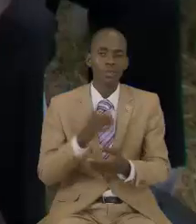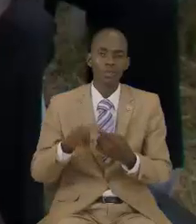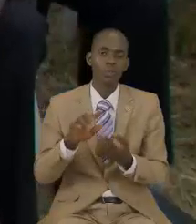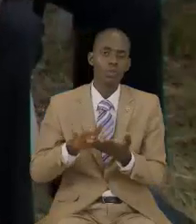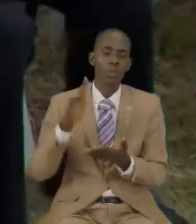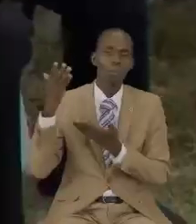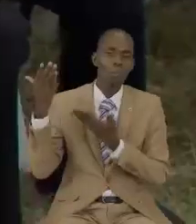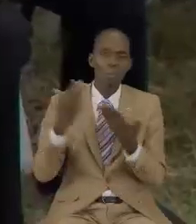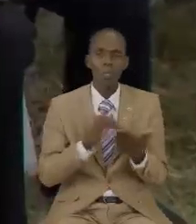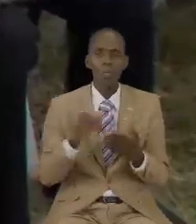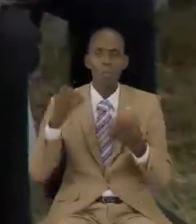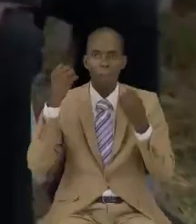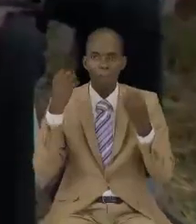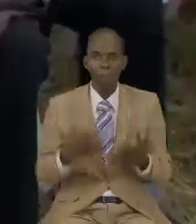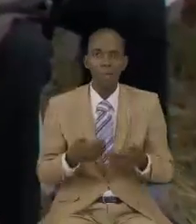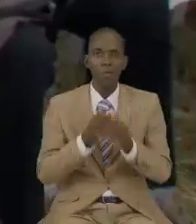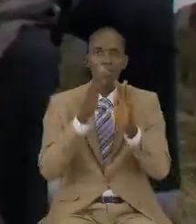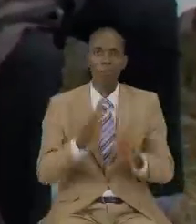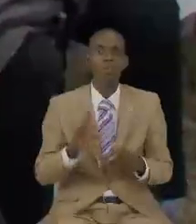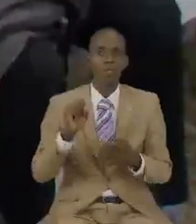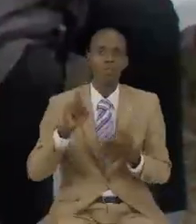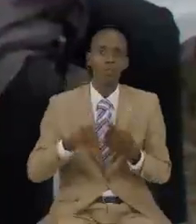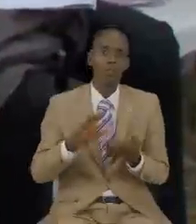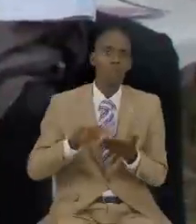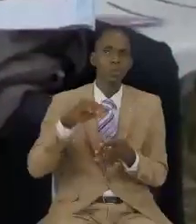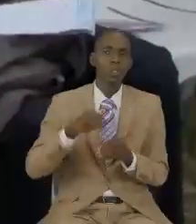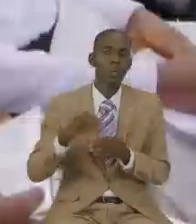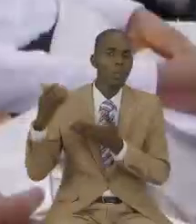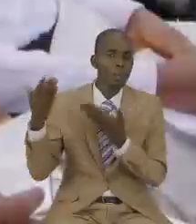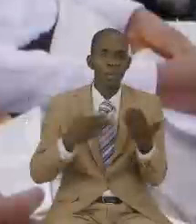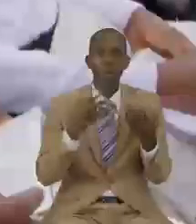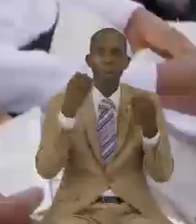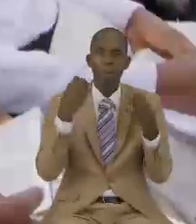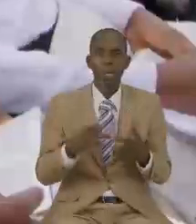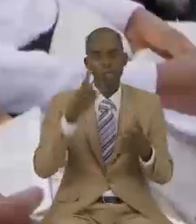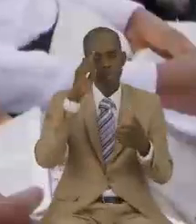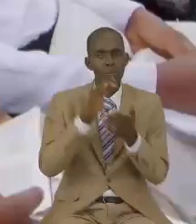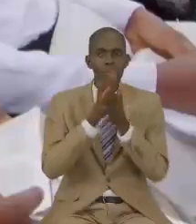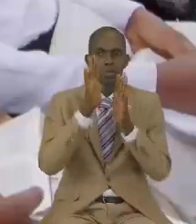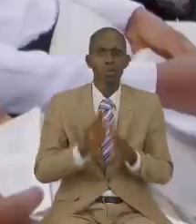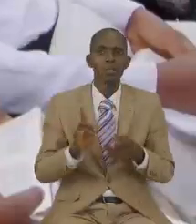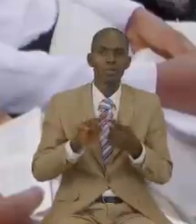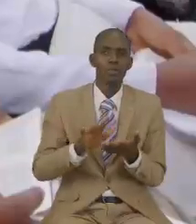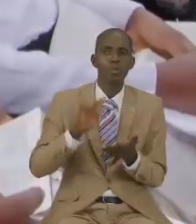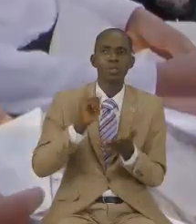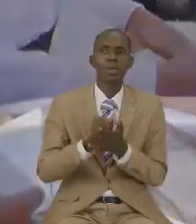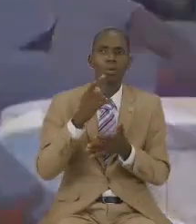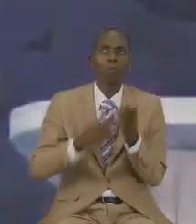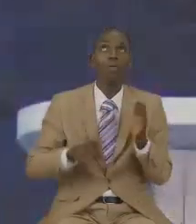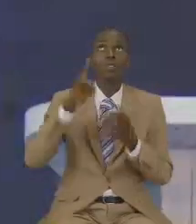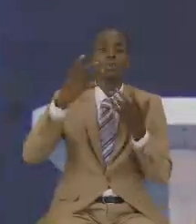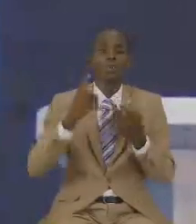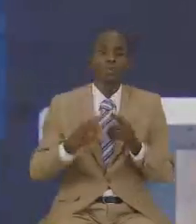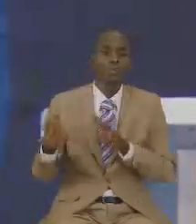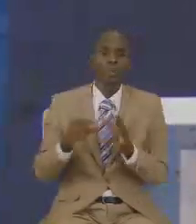in bringing many followers to glory, in bringing many believers to glory. That's what he wants to do, and